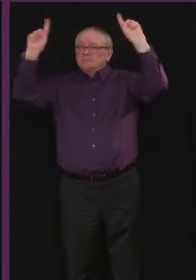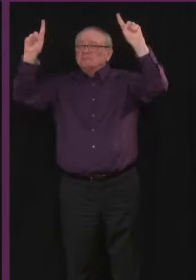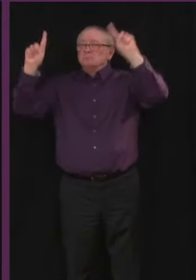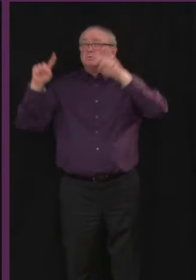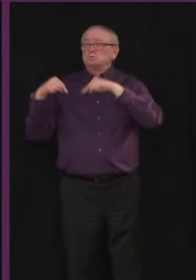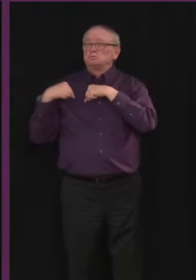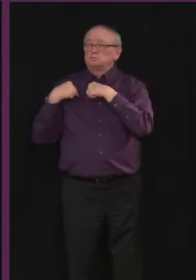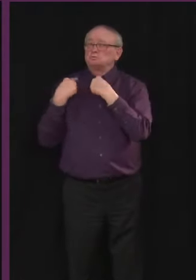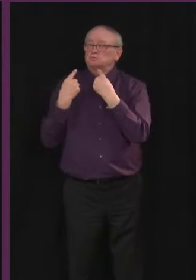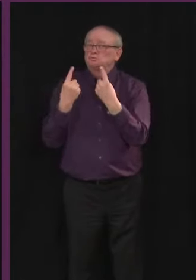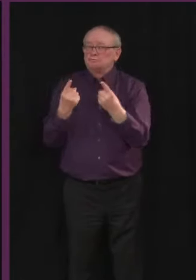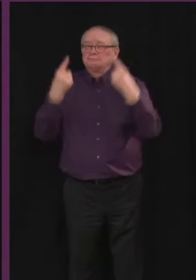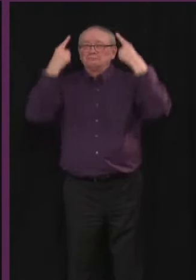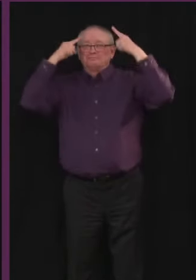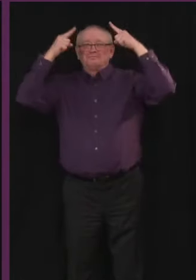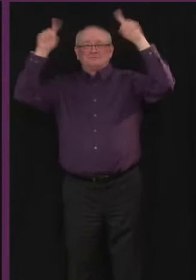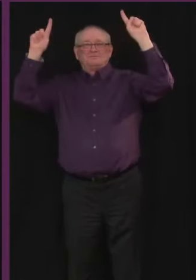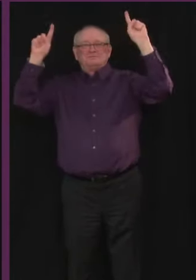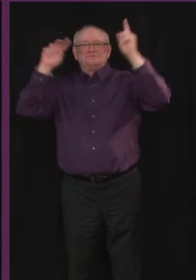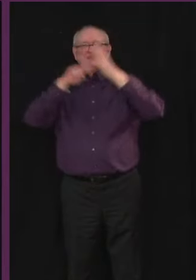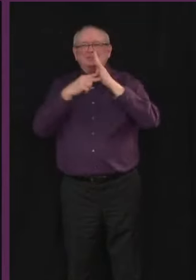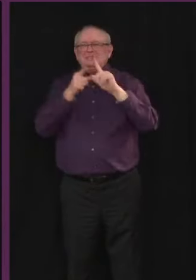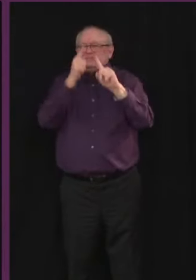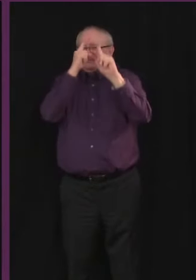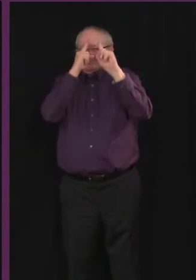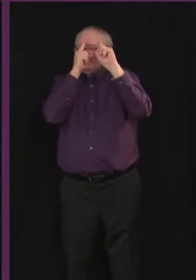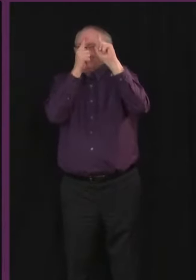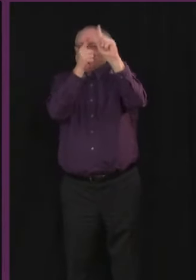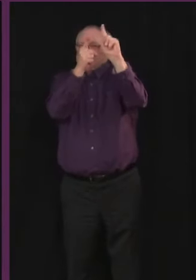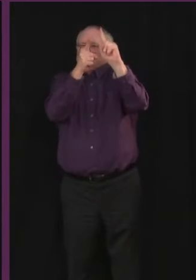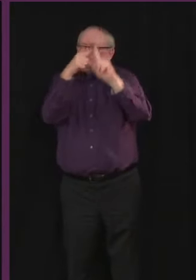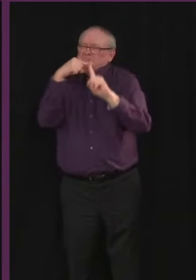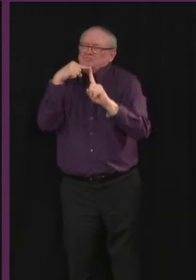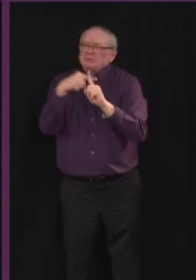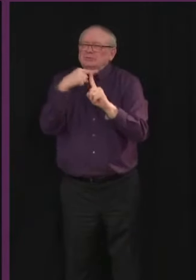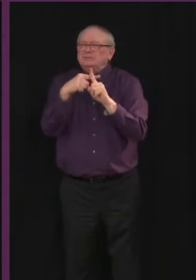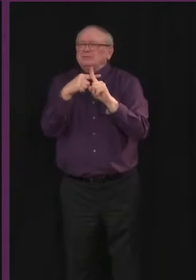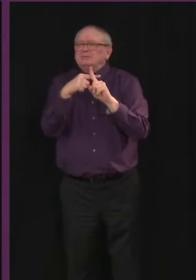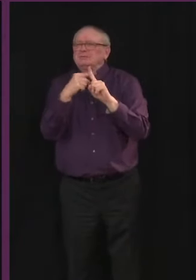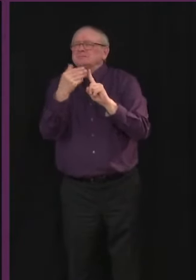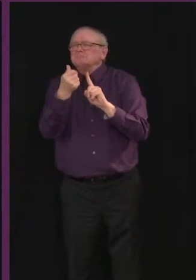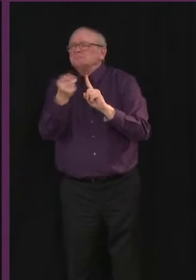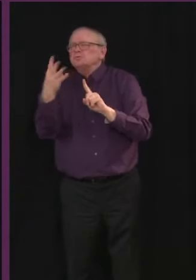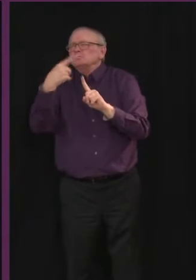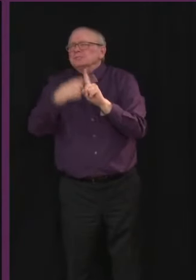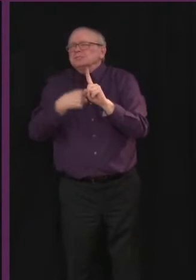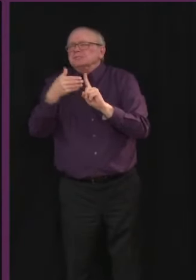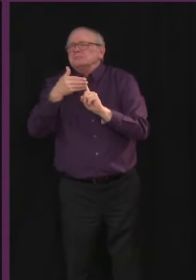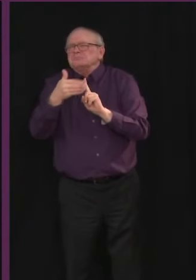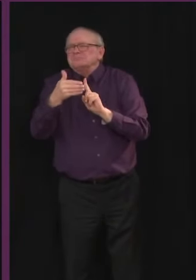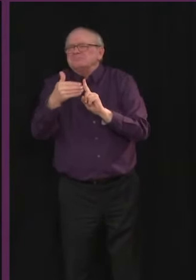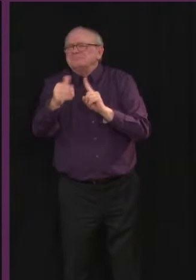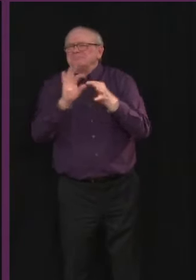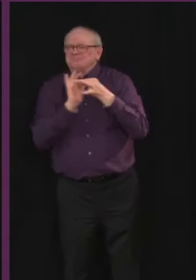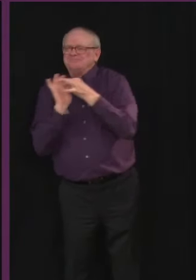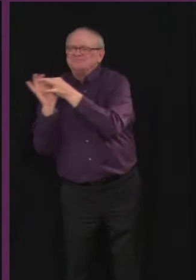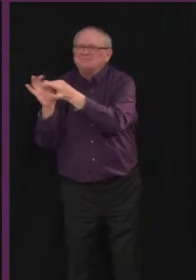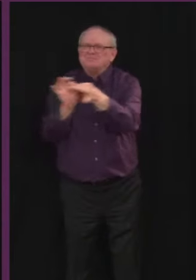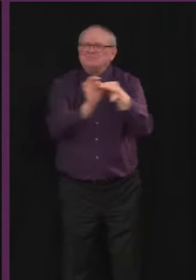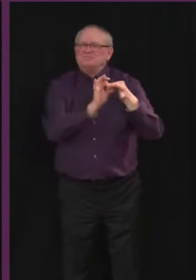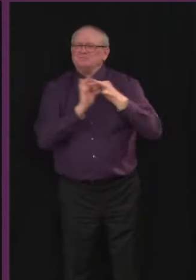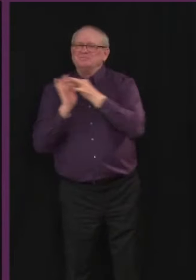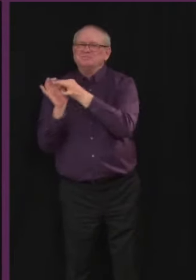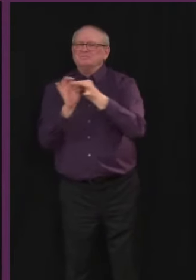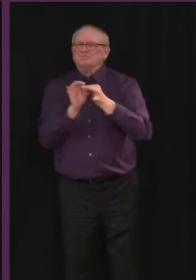from that fact as we face the next few months. Let's keep working together to keep bending the curve down